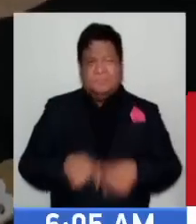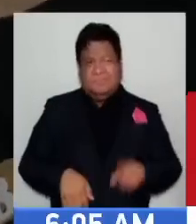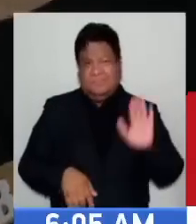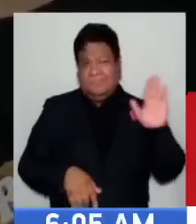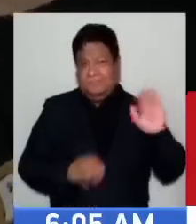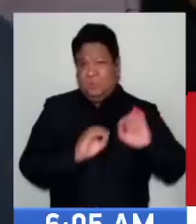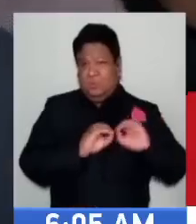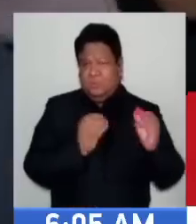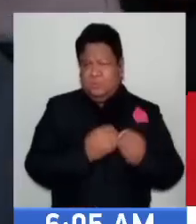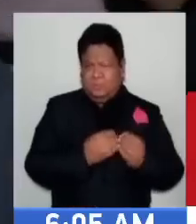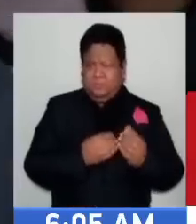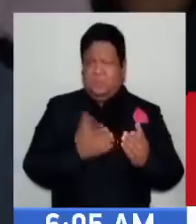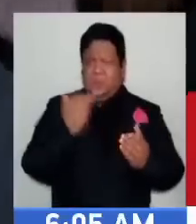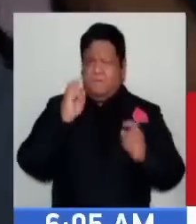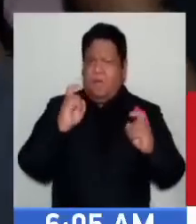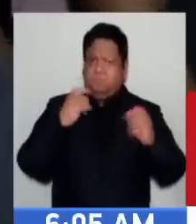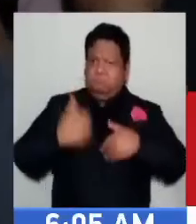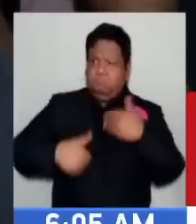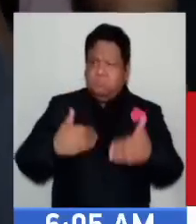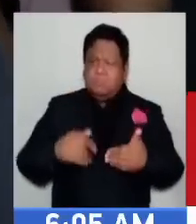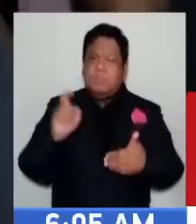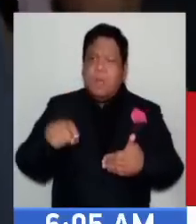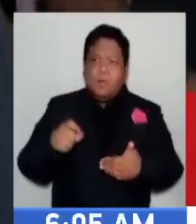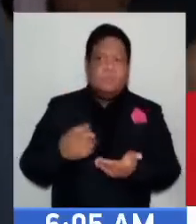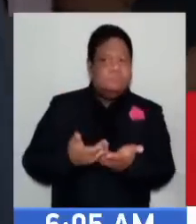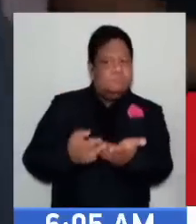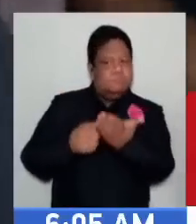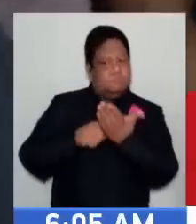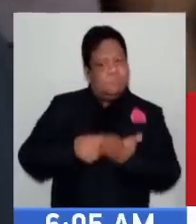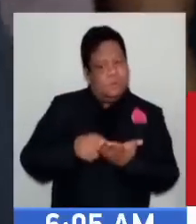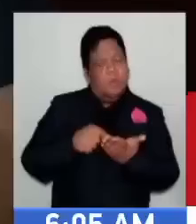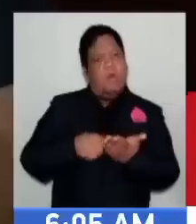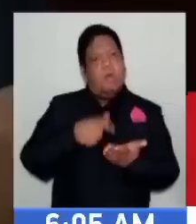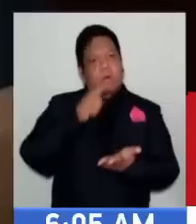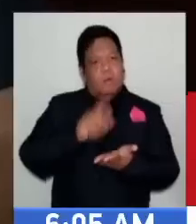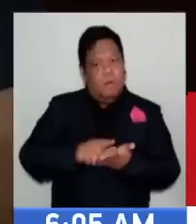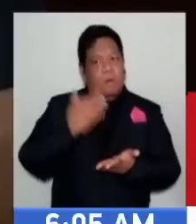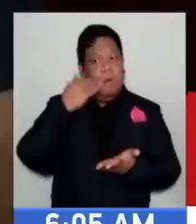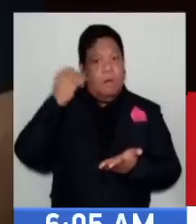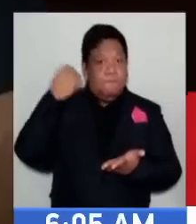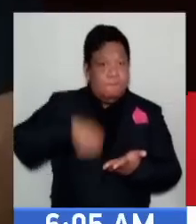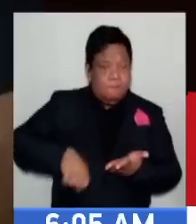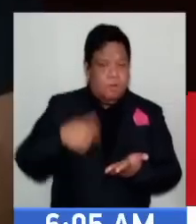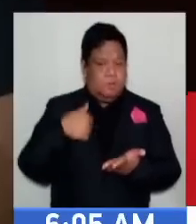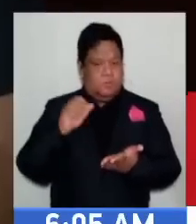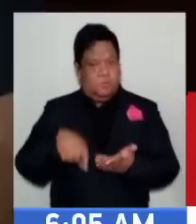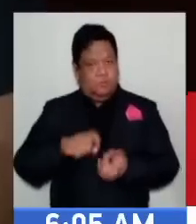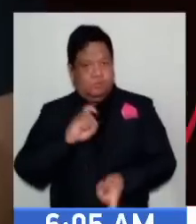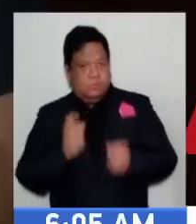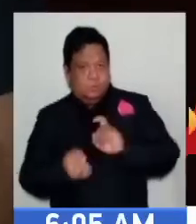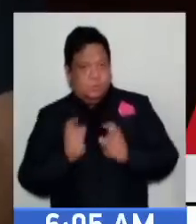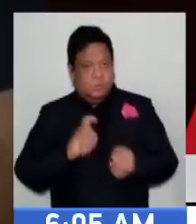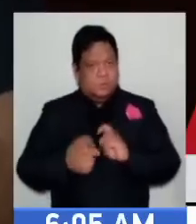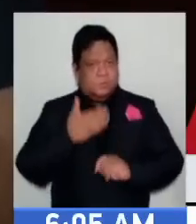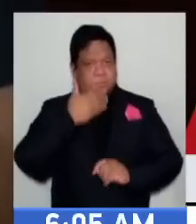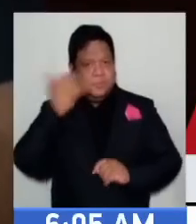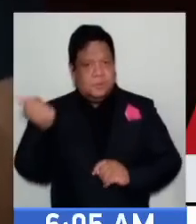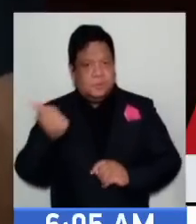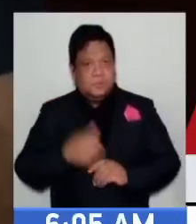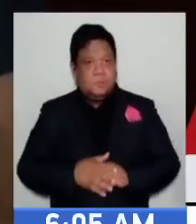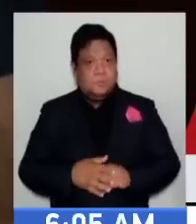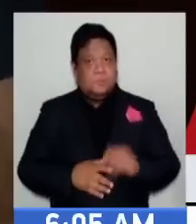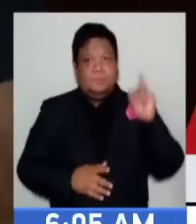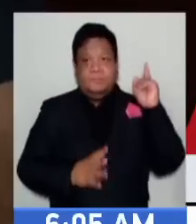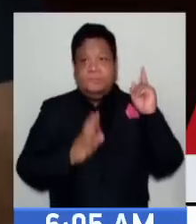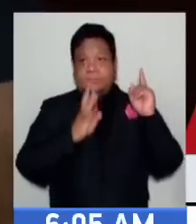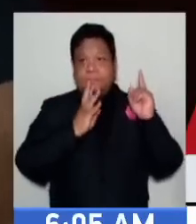notice of violation para makapag-comply sila kung mayroon mang violation. We did not receive any notification. We